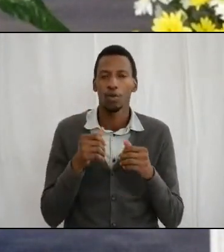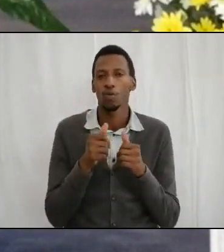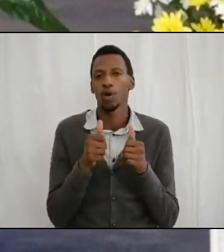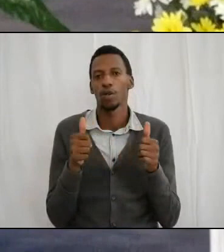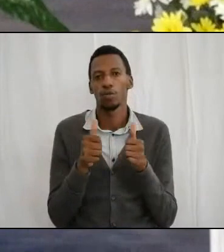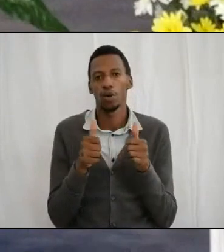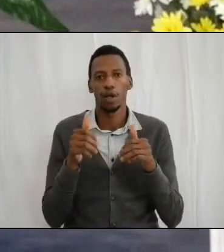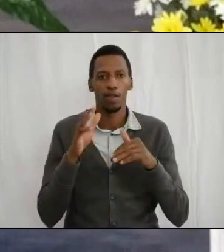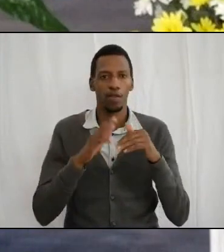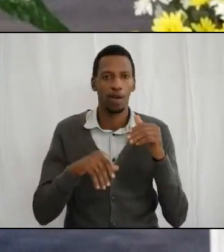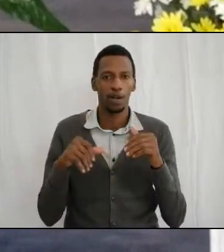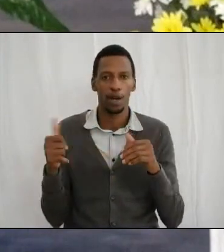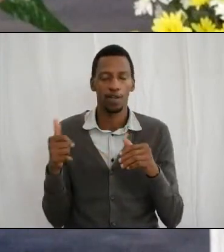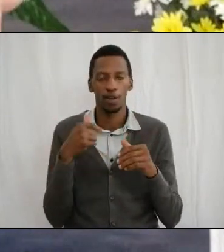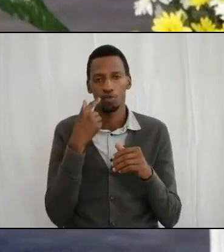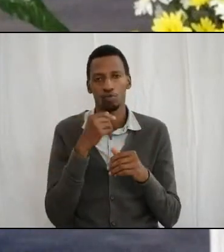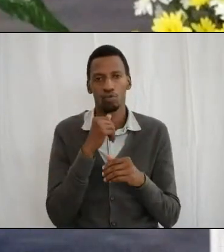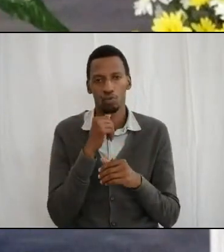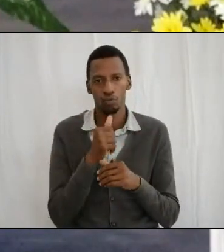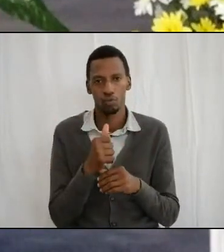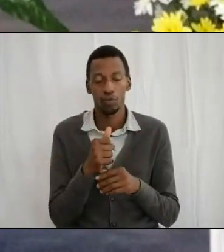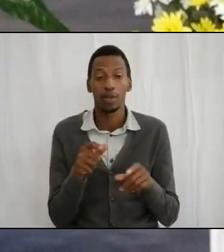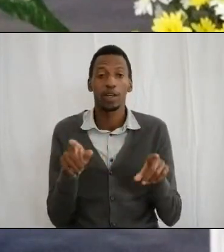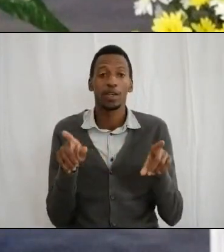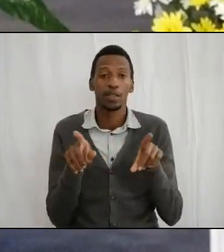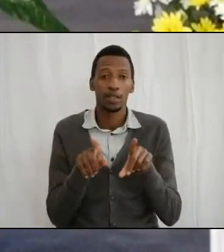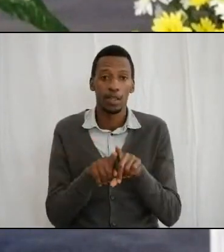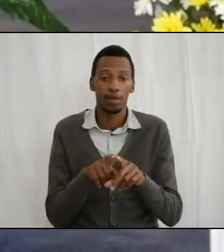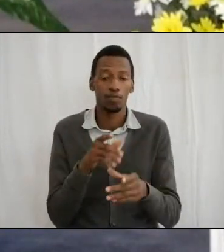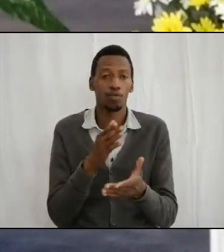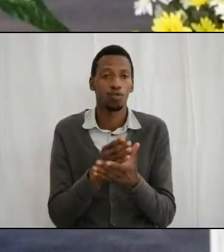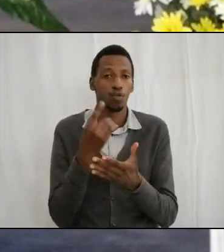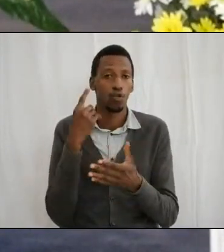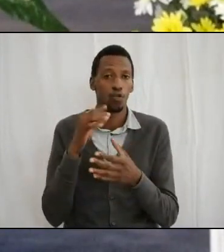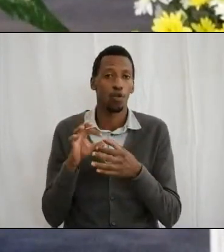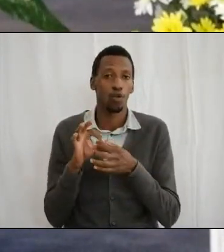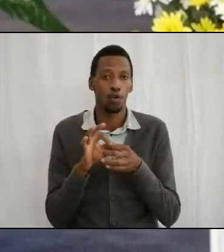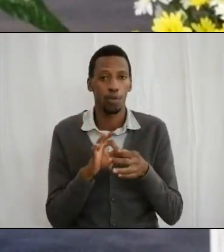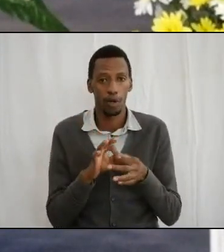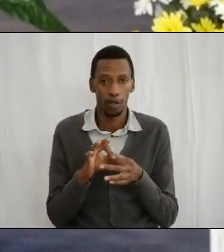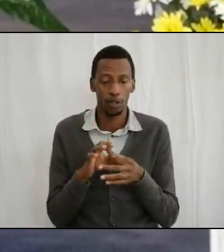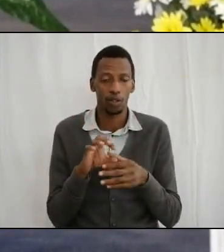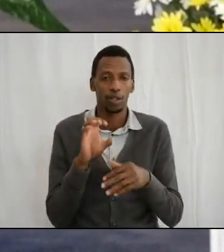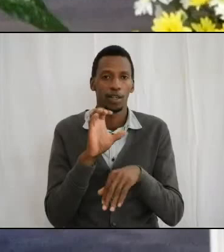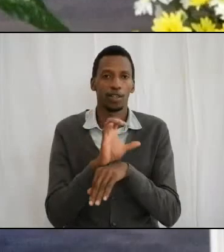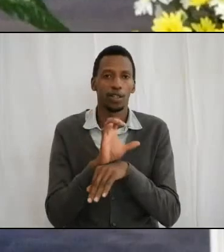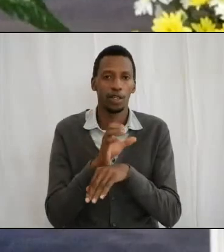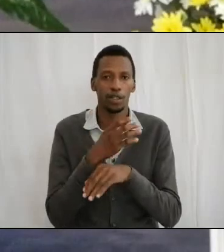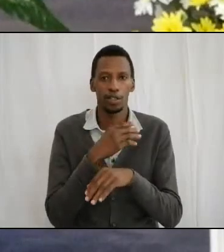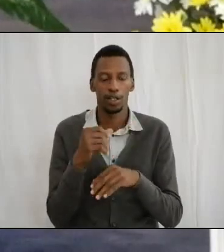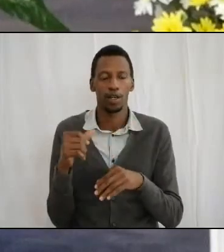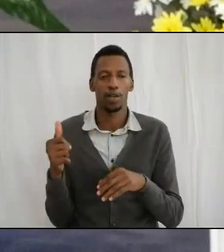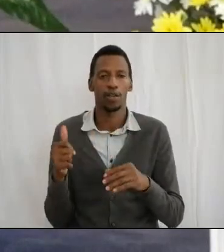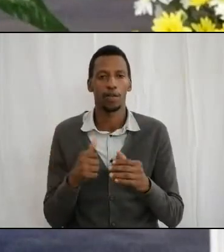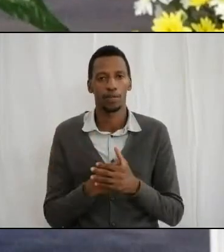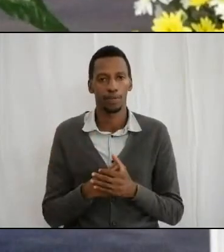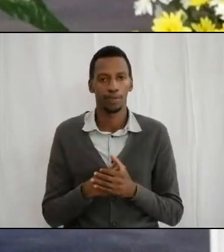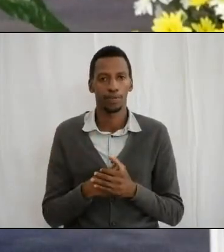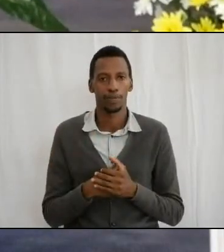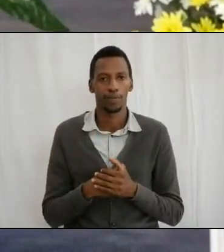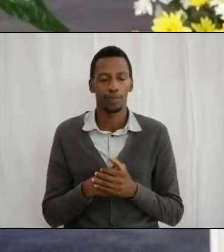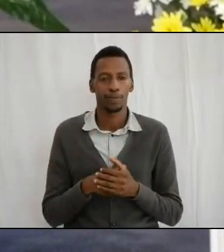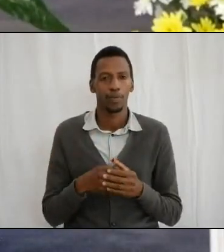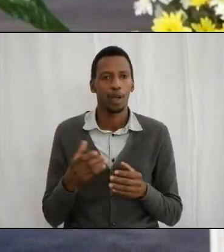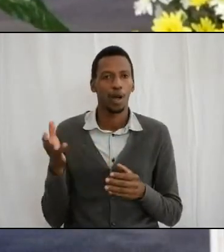than those that are not. The same is true for corporations, for churches, and so on.